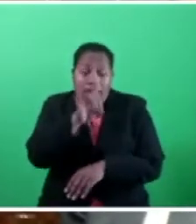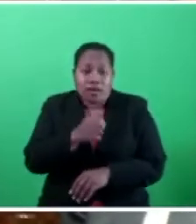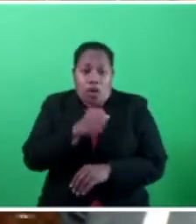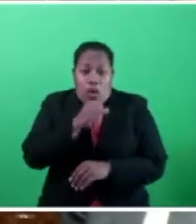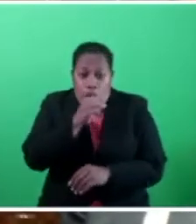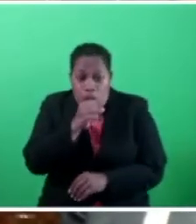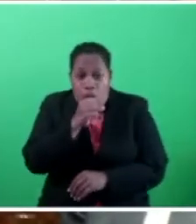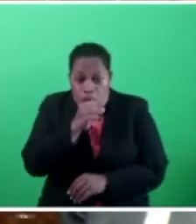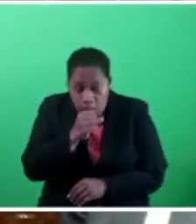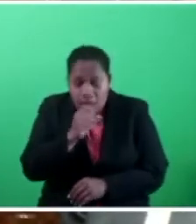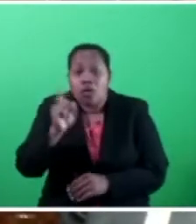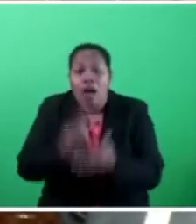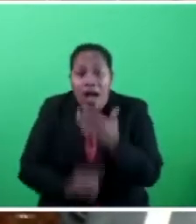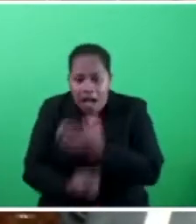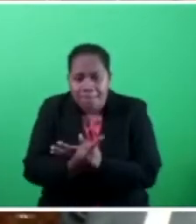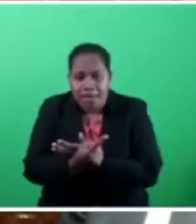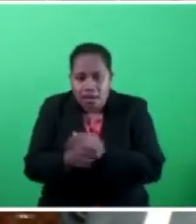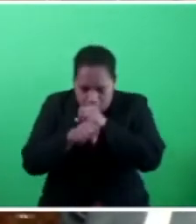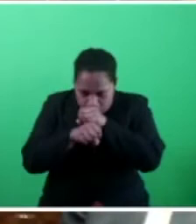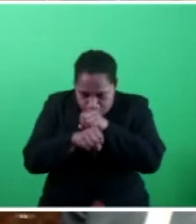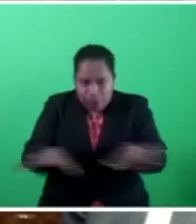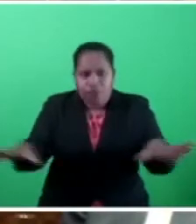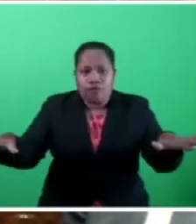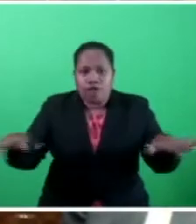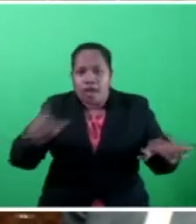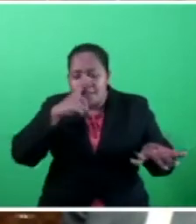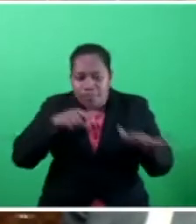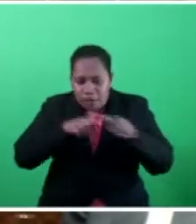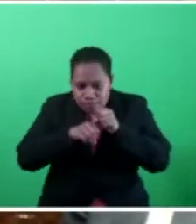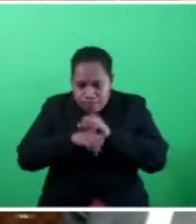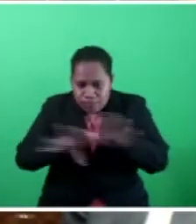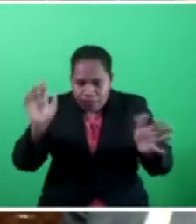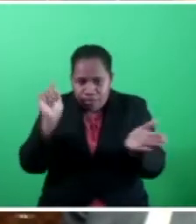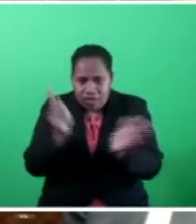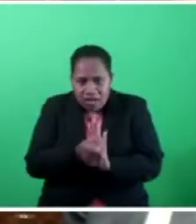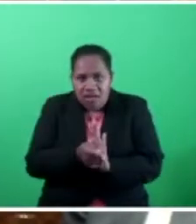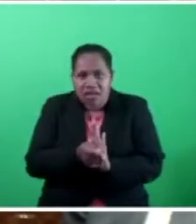people. SARS and MERS is about 2 to 4.